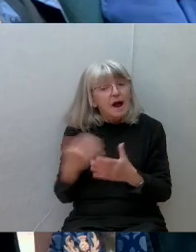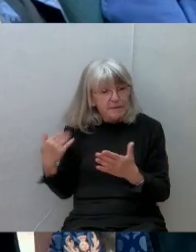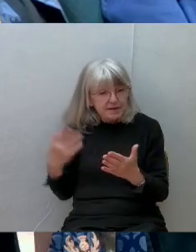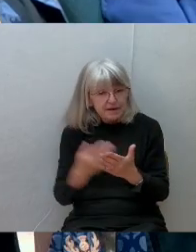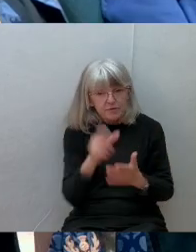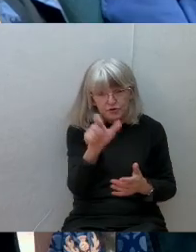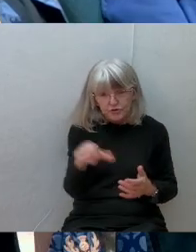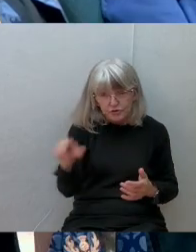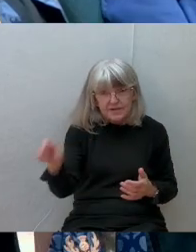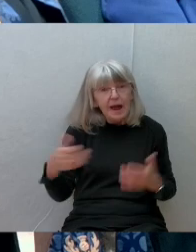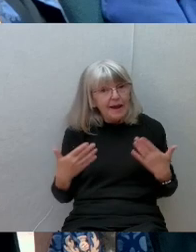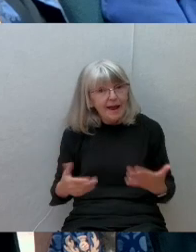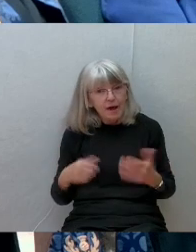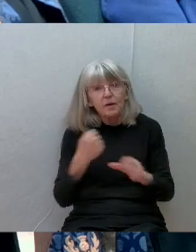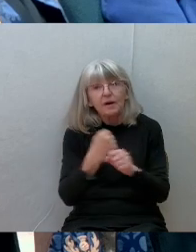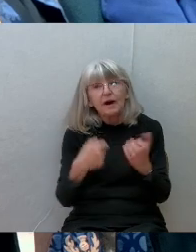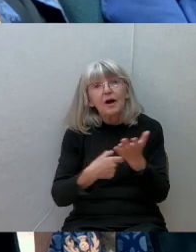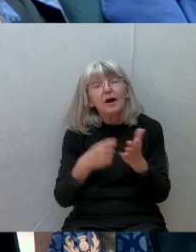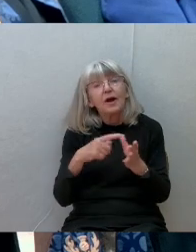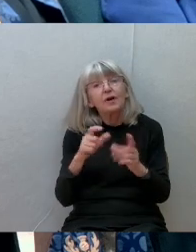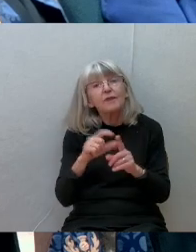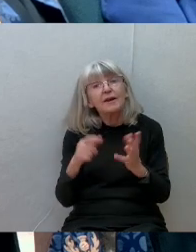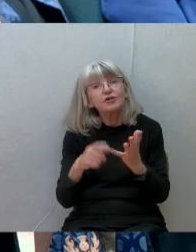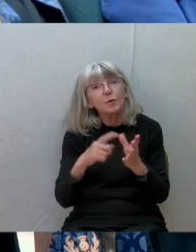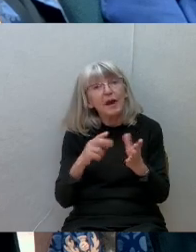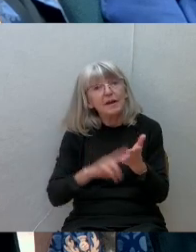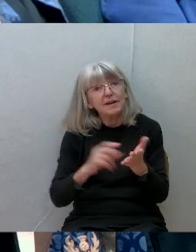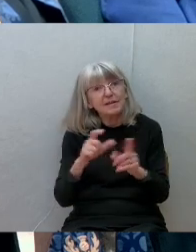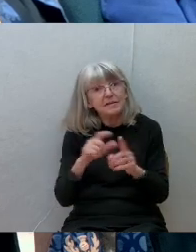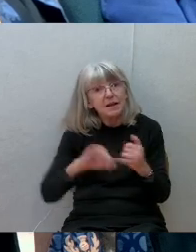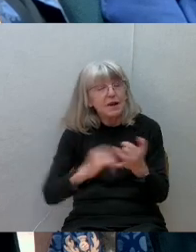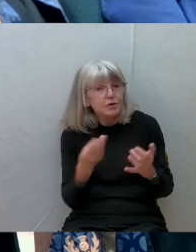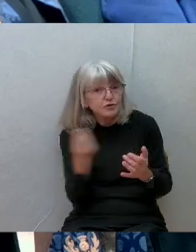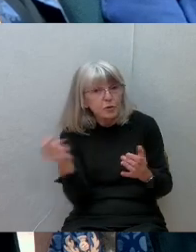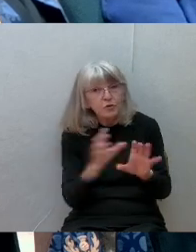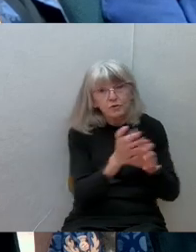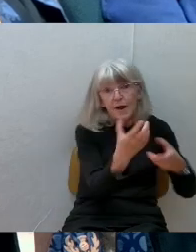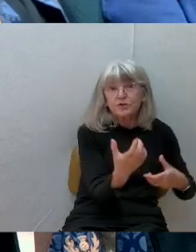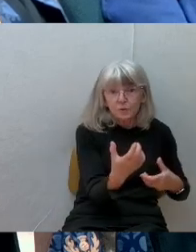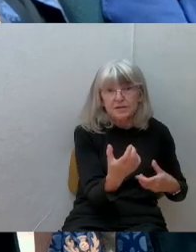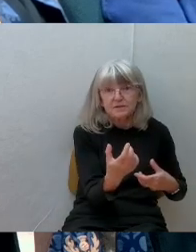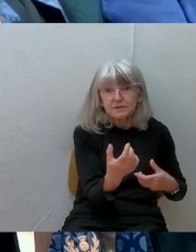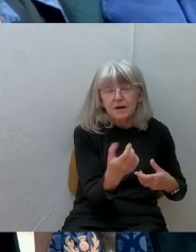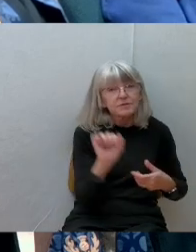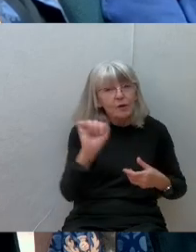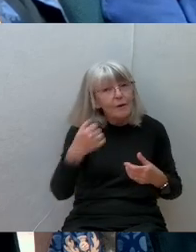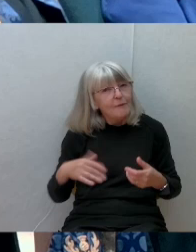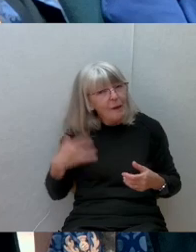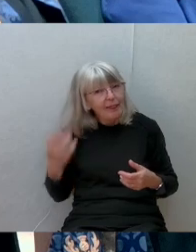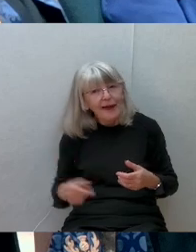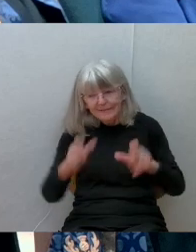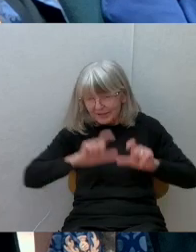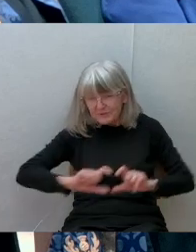you're graduands, and as graduates, you'll have a lifelong membership of this, your university. So let's talk about it a little bit.